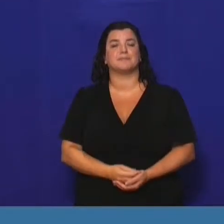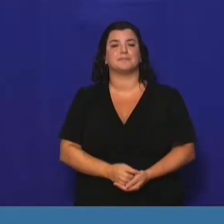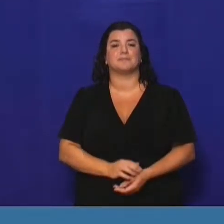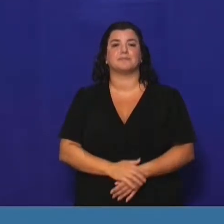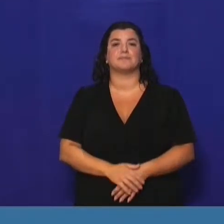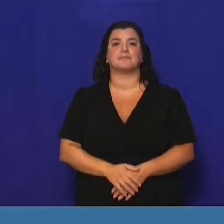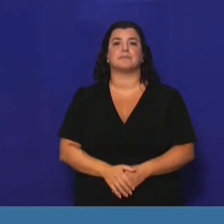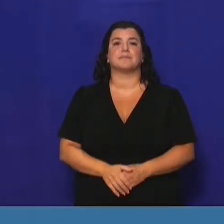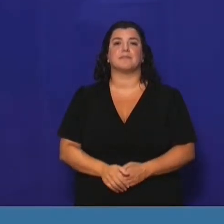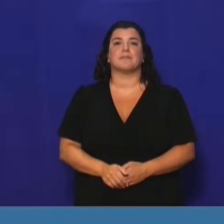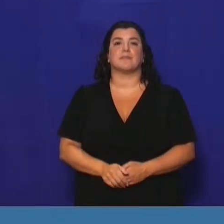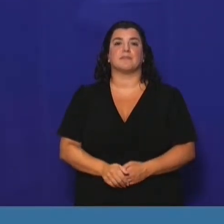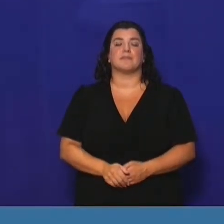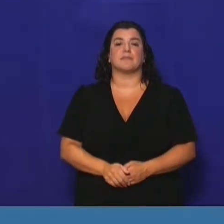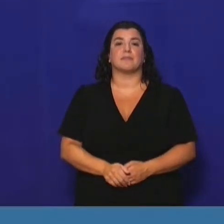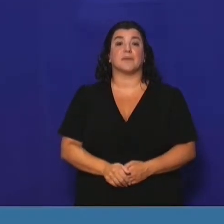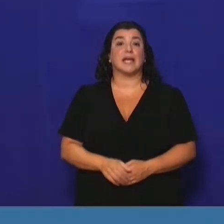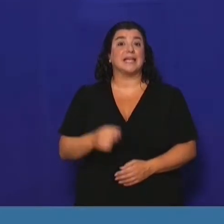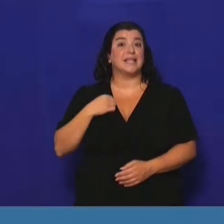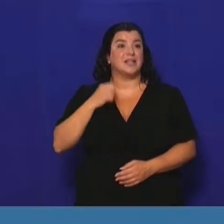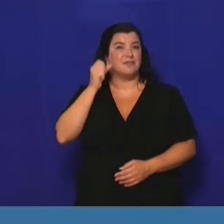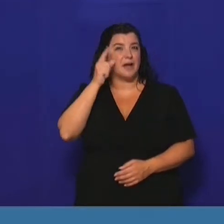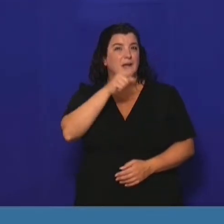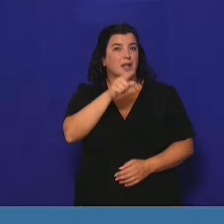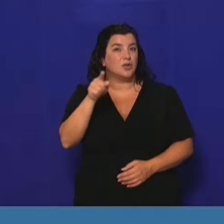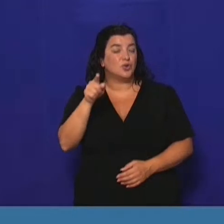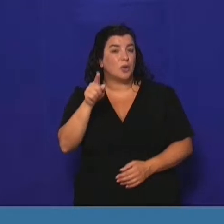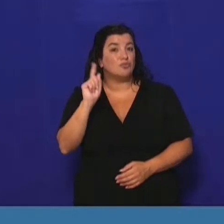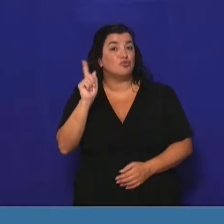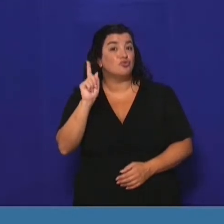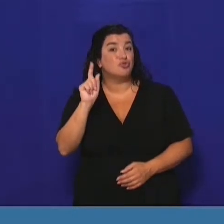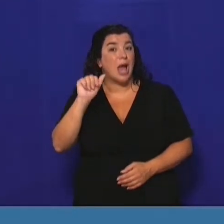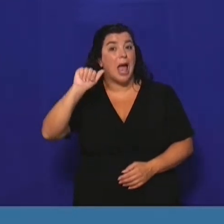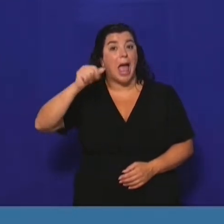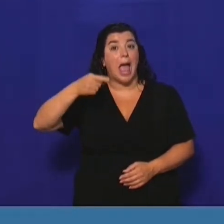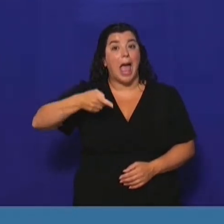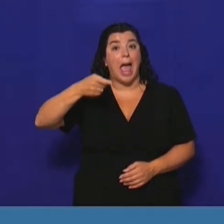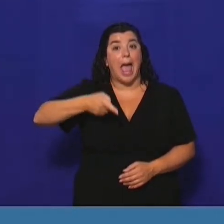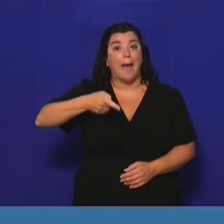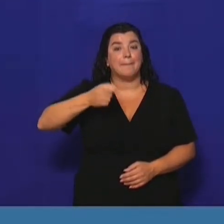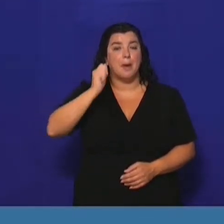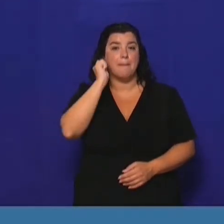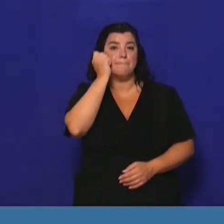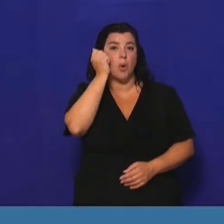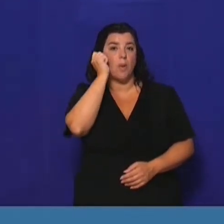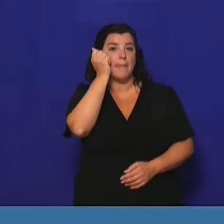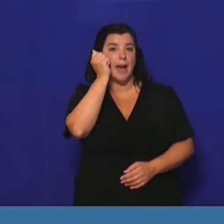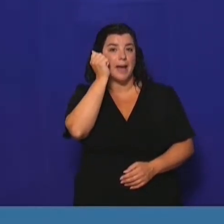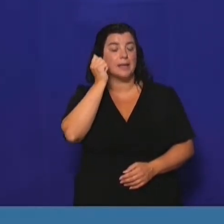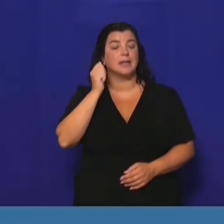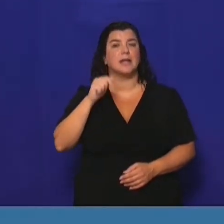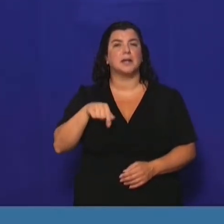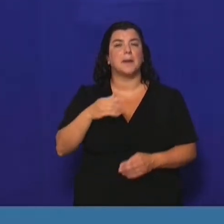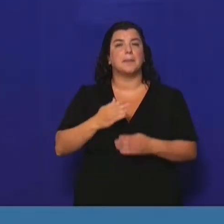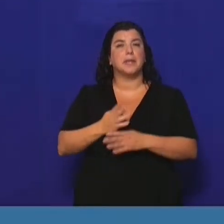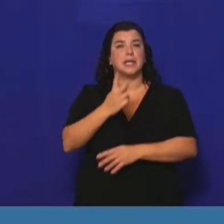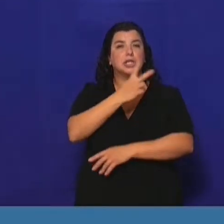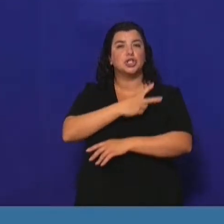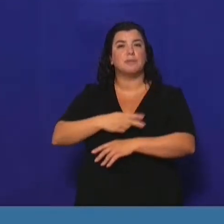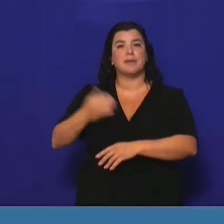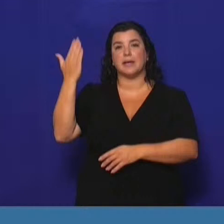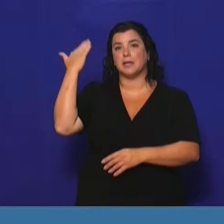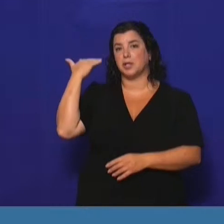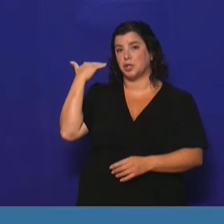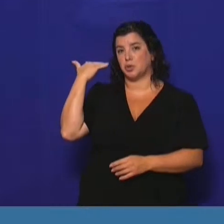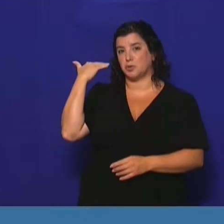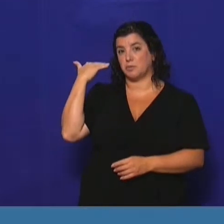Nfakkarkom fil-COVID Alert Malta li hija l-app li aħna nidejna propju ġimagħtejn ilu fejn